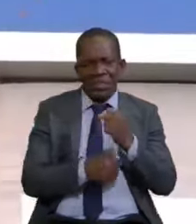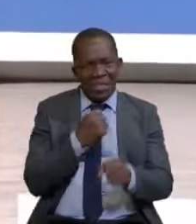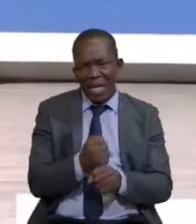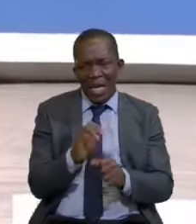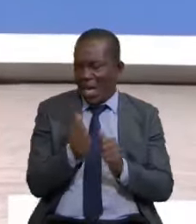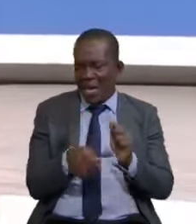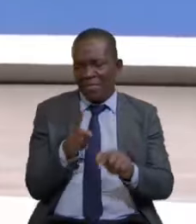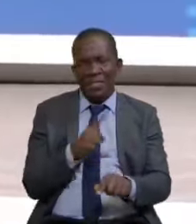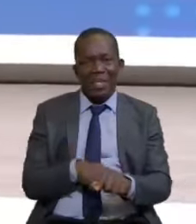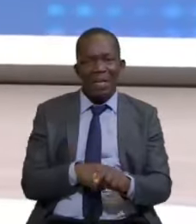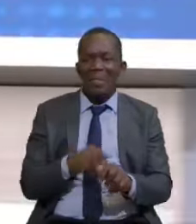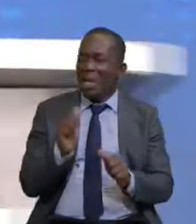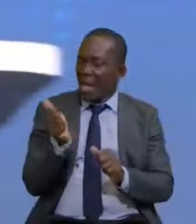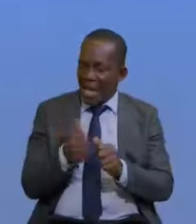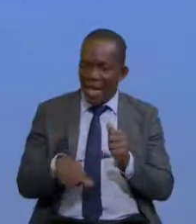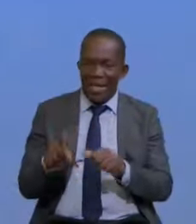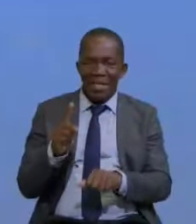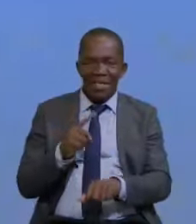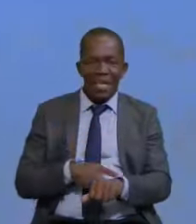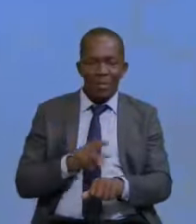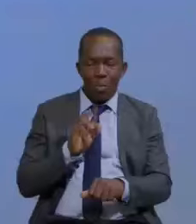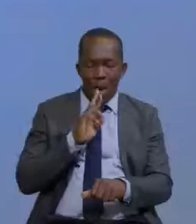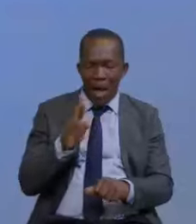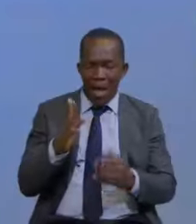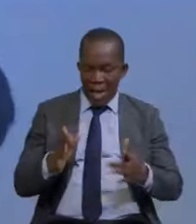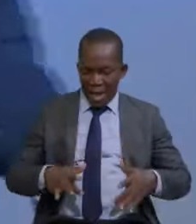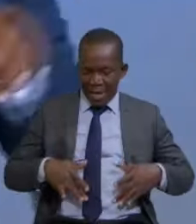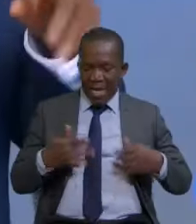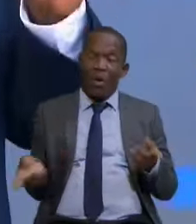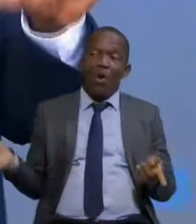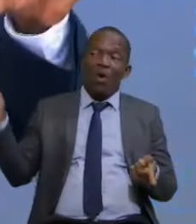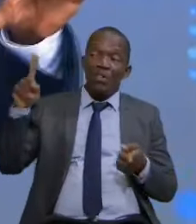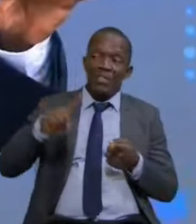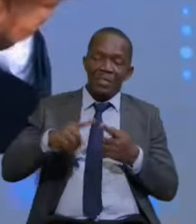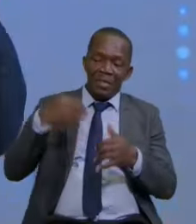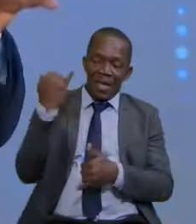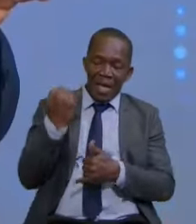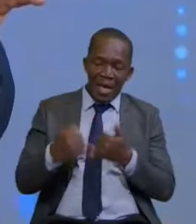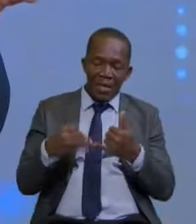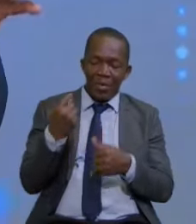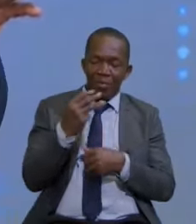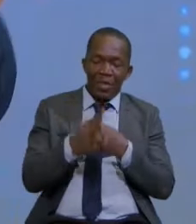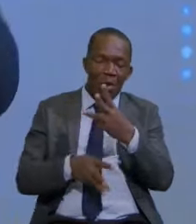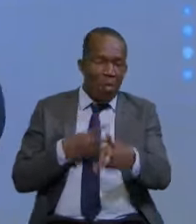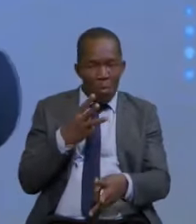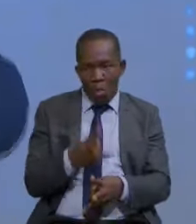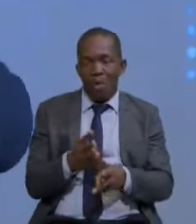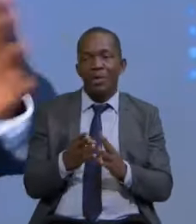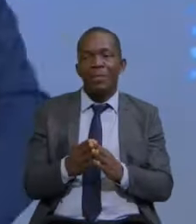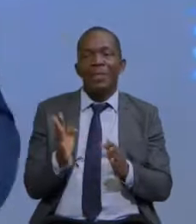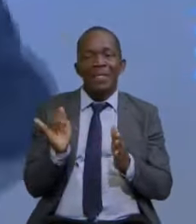alive, until the time of the end, that prevailing authority of